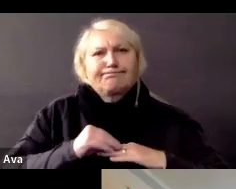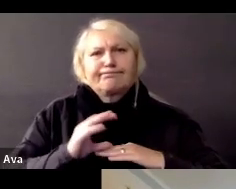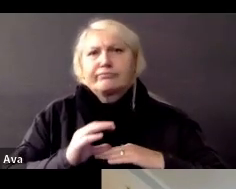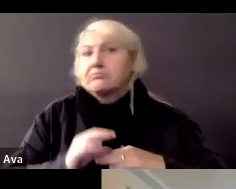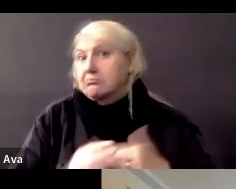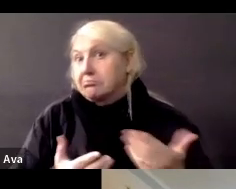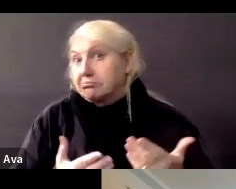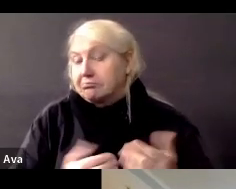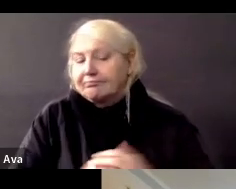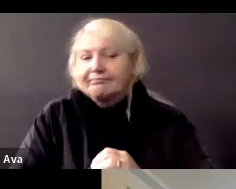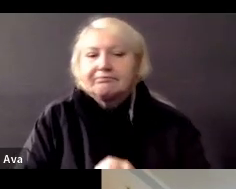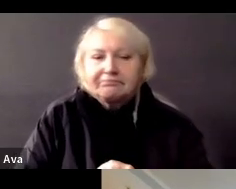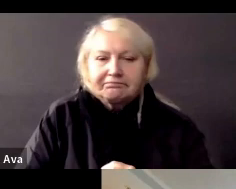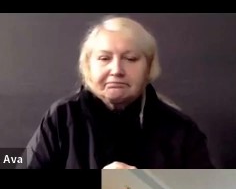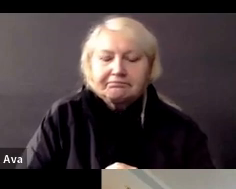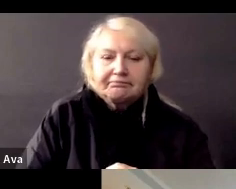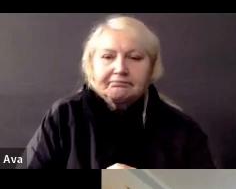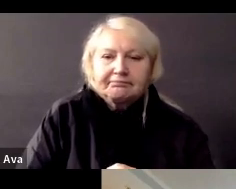background